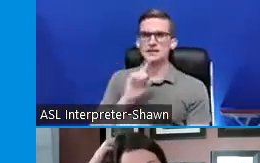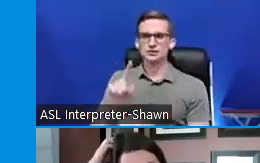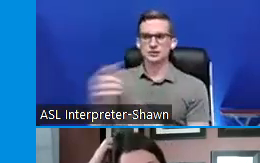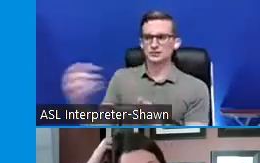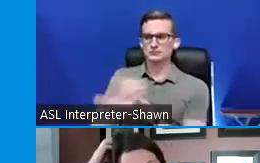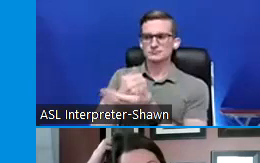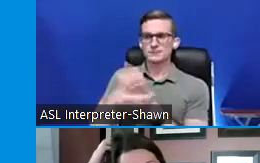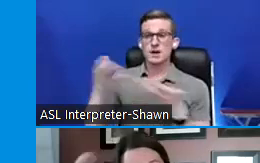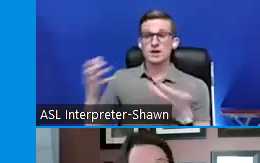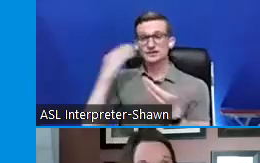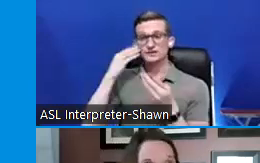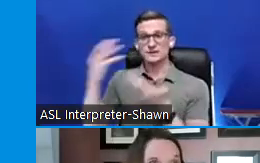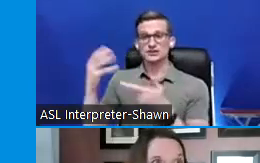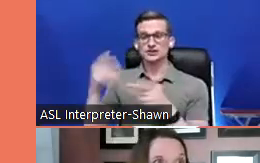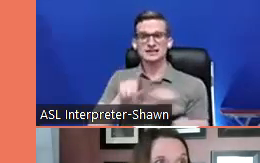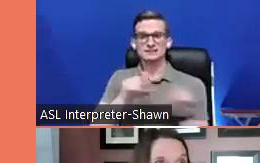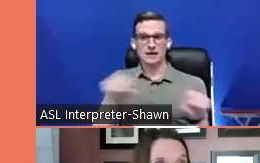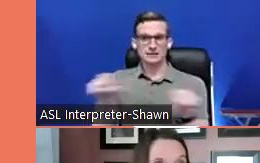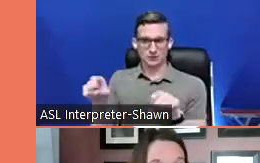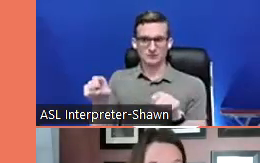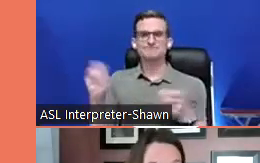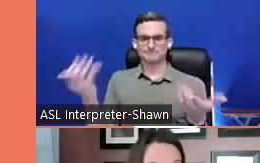And I will take the next slide.